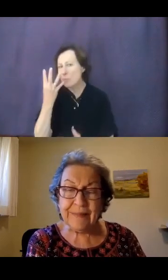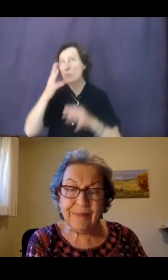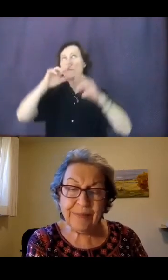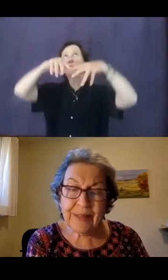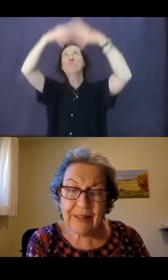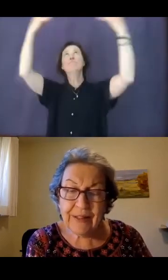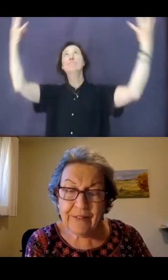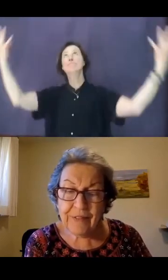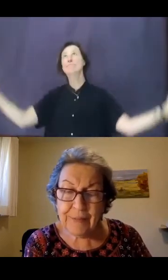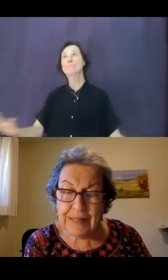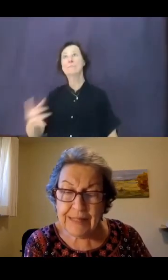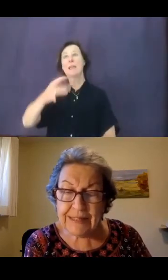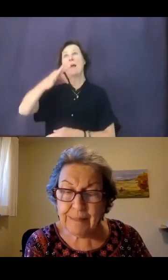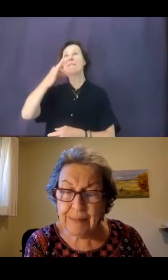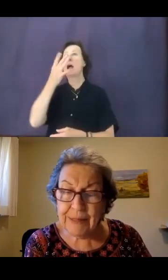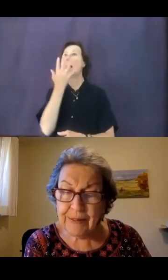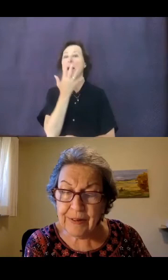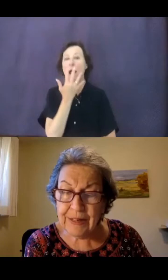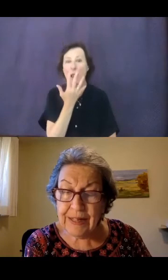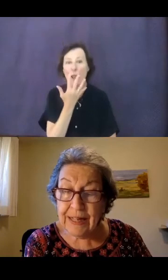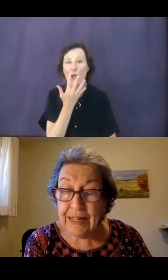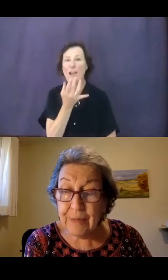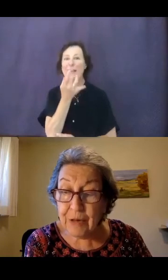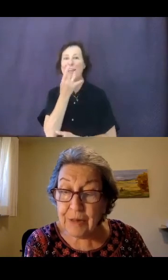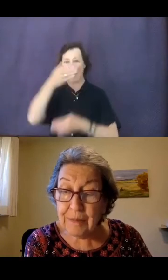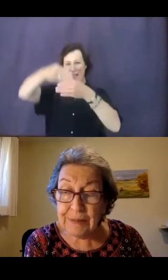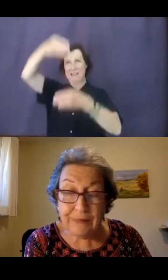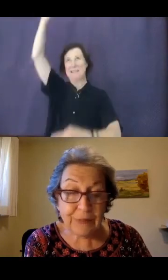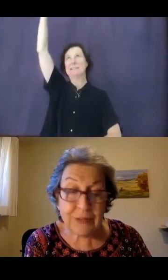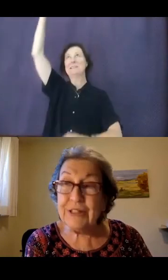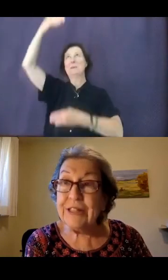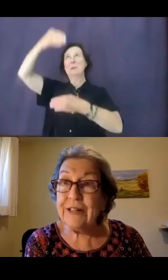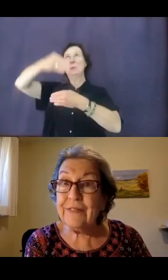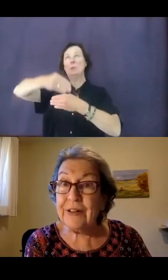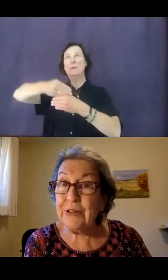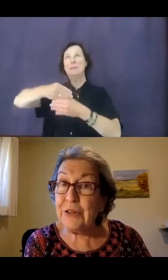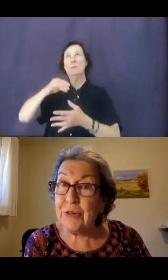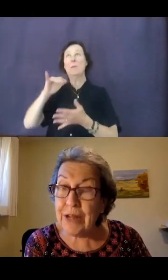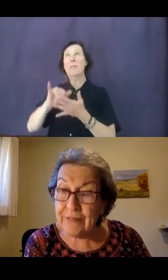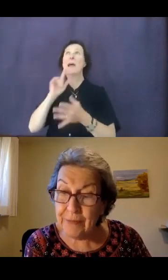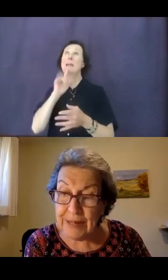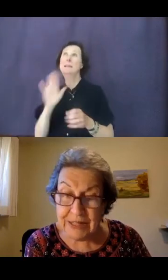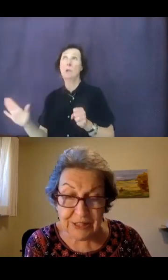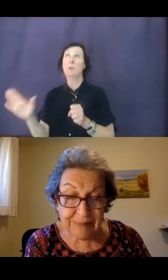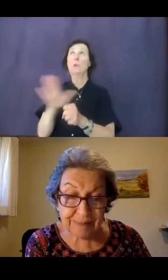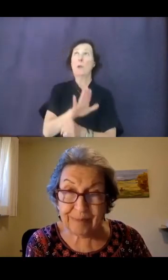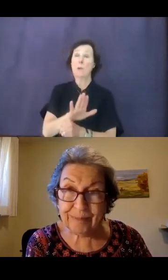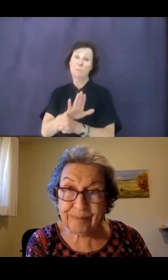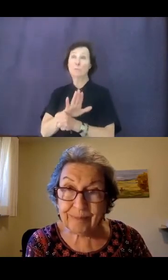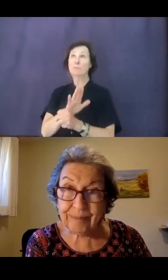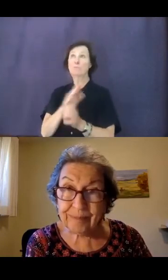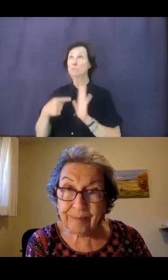light. For me, it's a bigger and a more complete version of our UU affirmation.